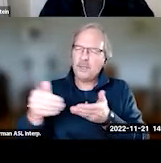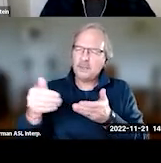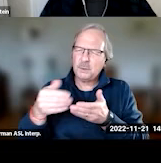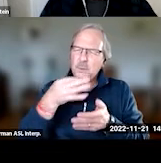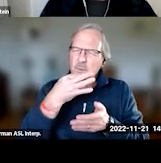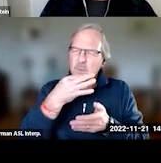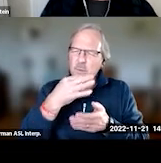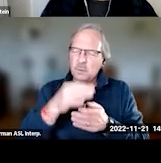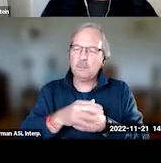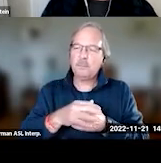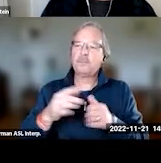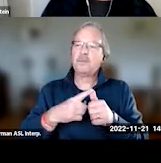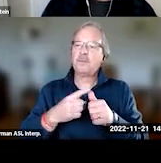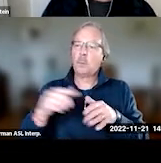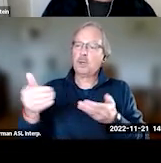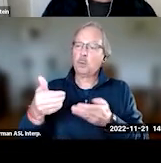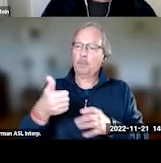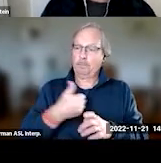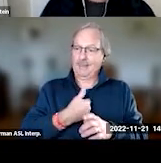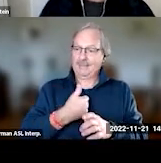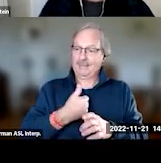like to introduce myself.